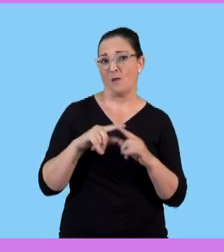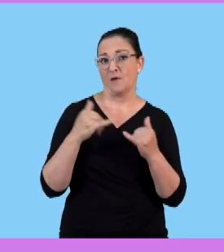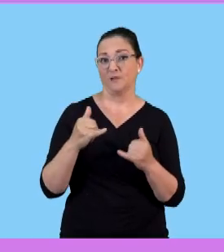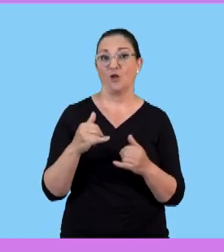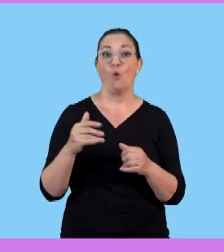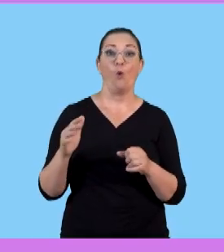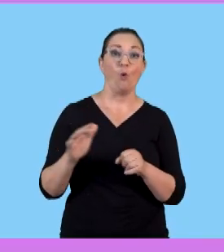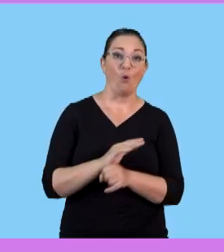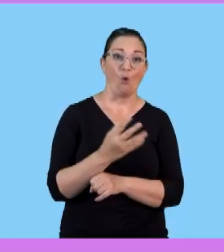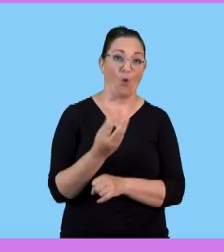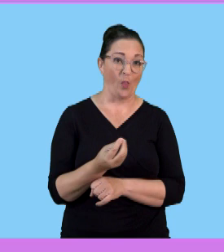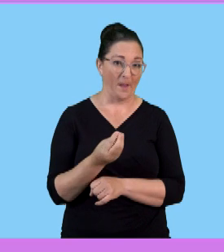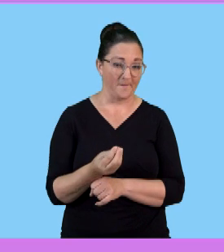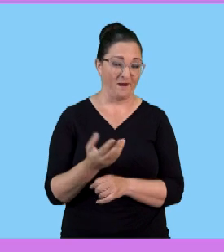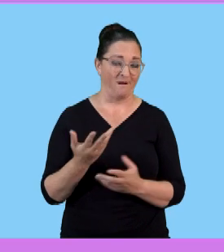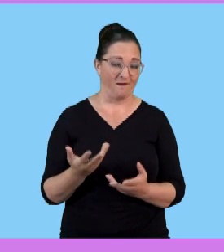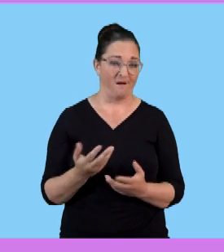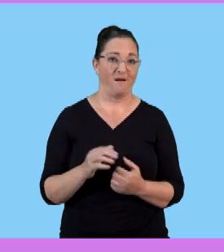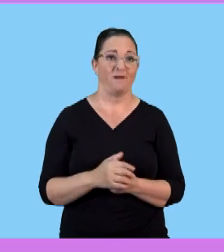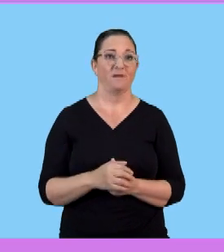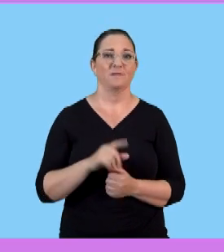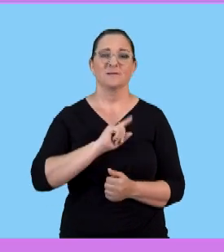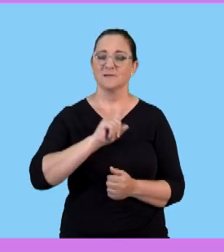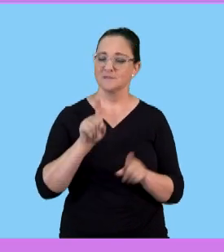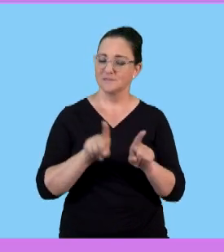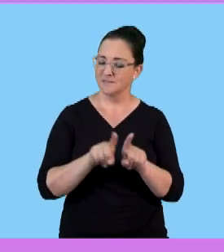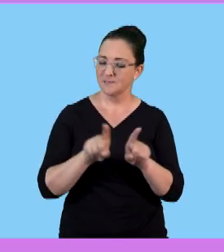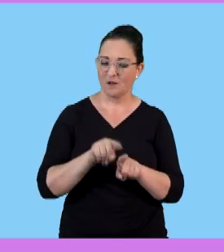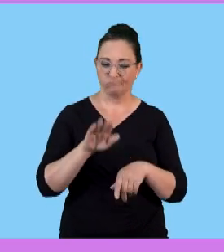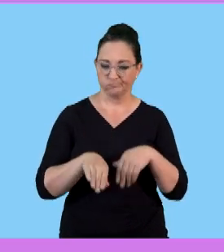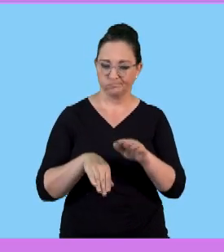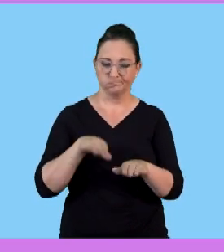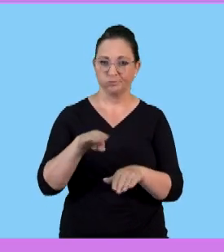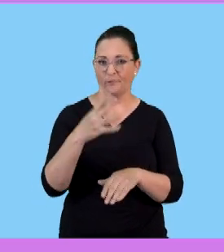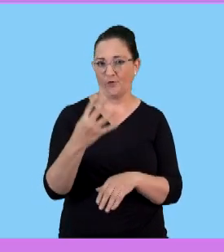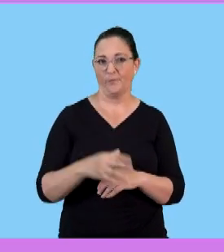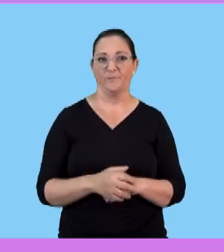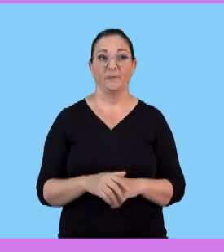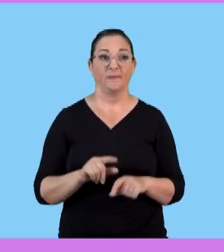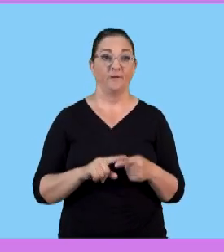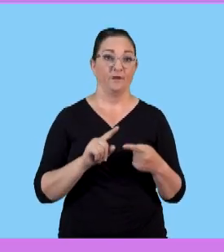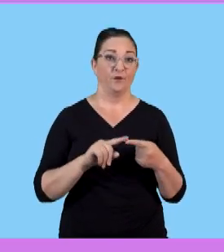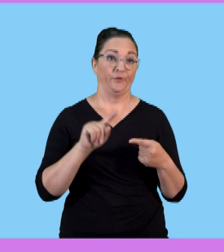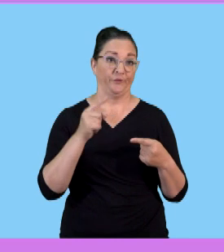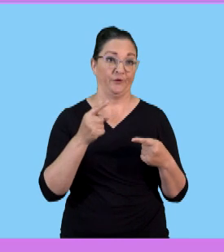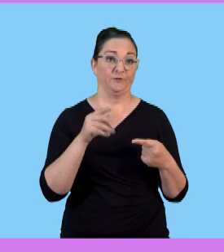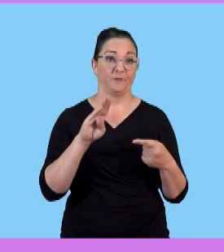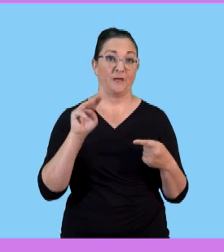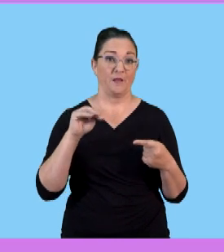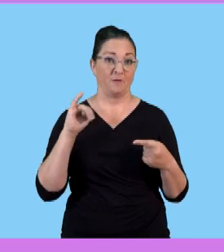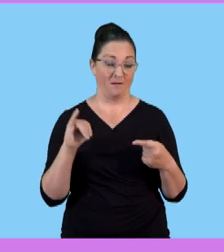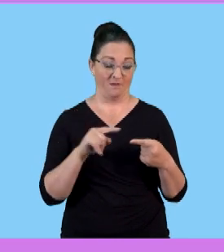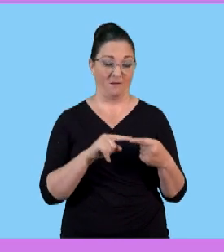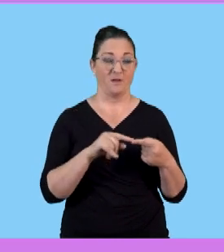to the nearest whole number. I'm going to go through that same 4 steps, right? We need to determine BMI. So therefore, I'll